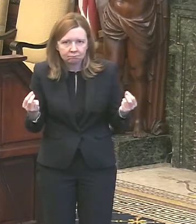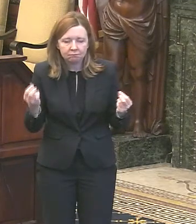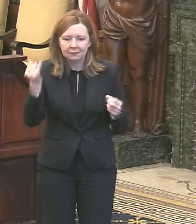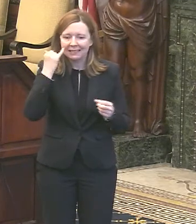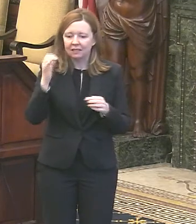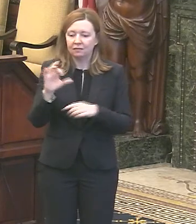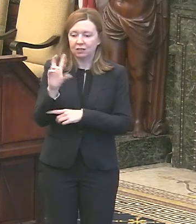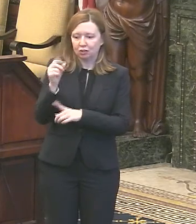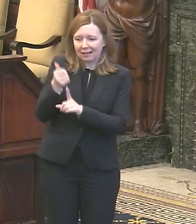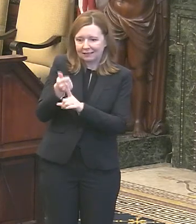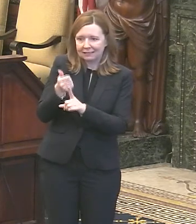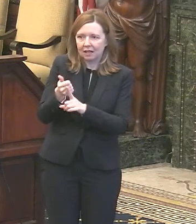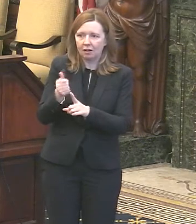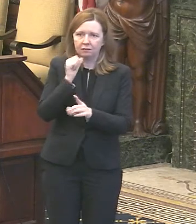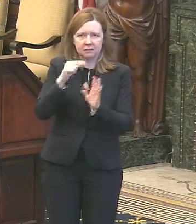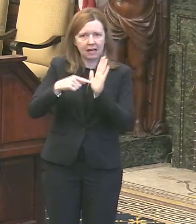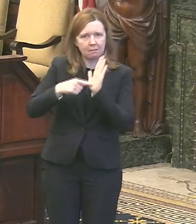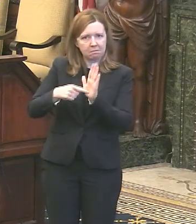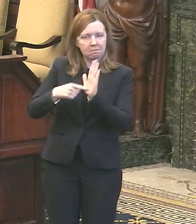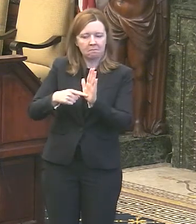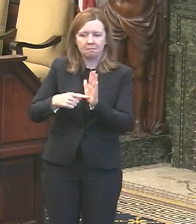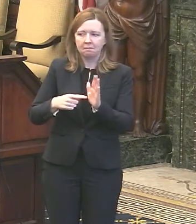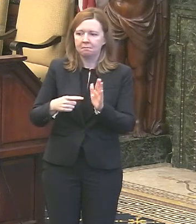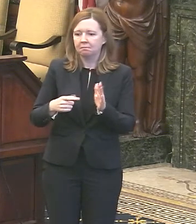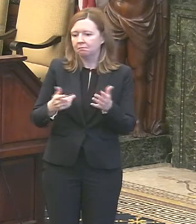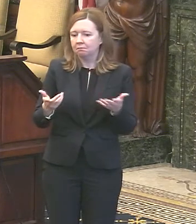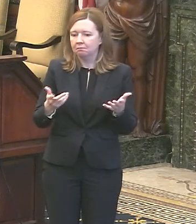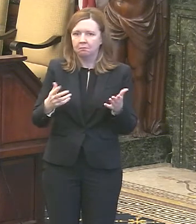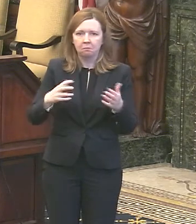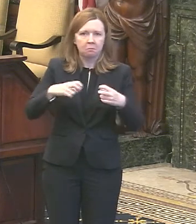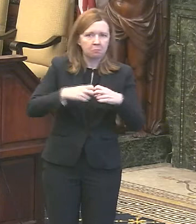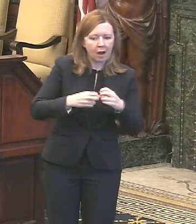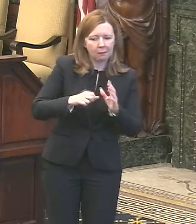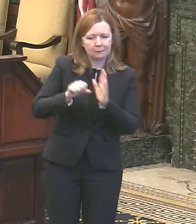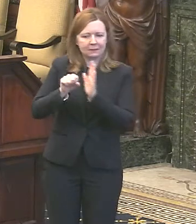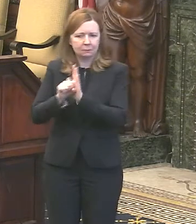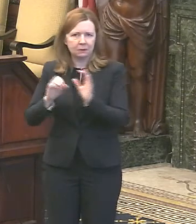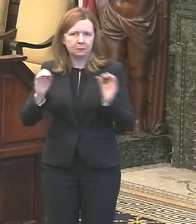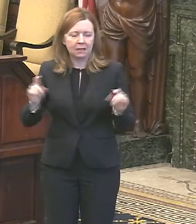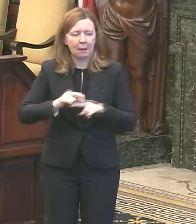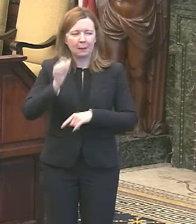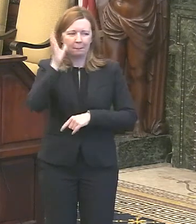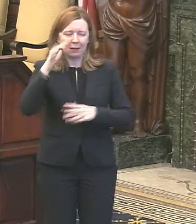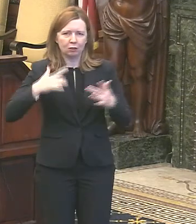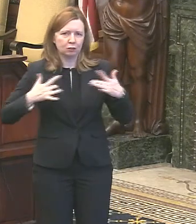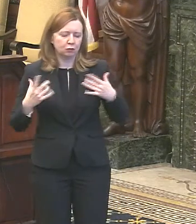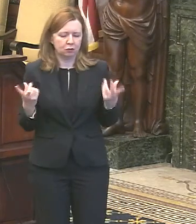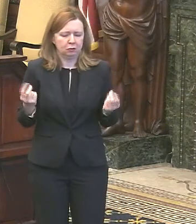is not exhibiting any immediate symptoms, but they're concerned?